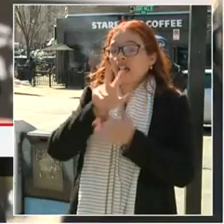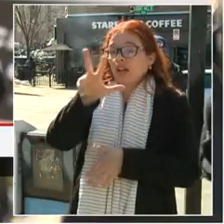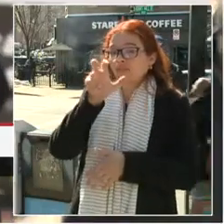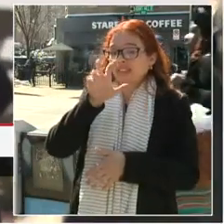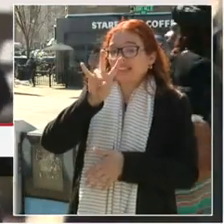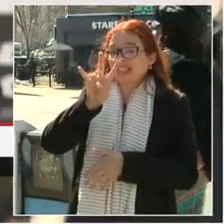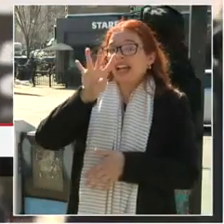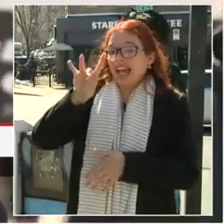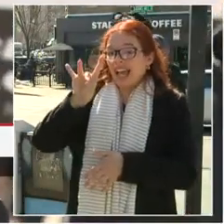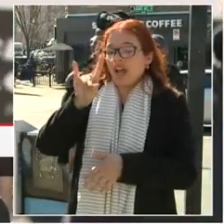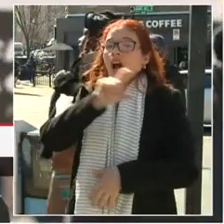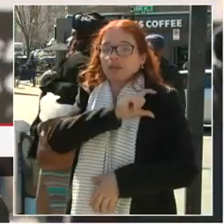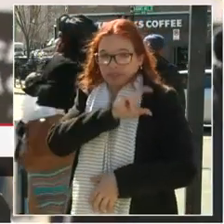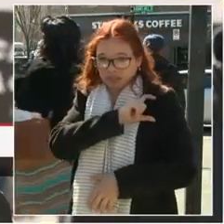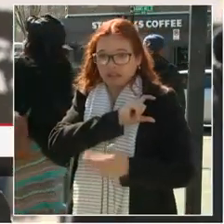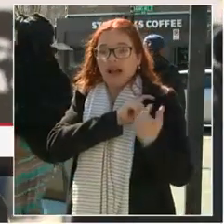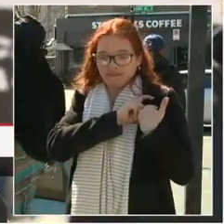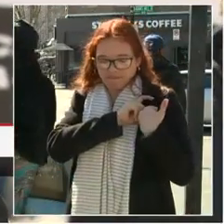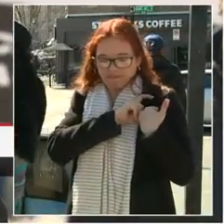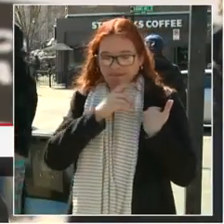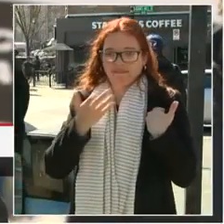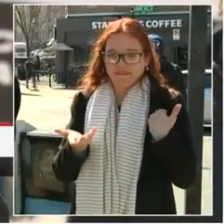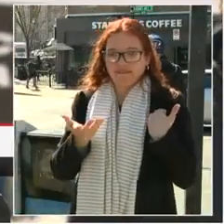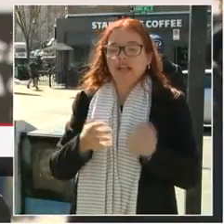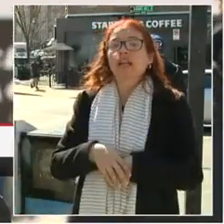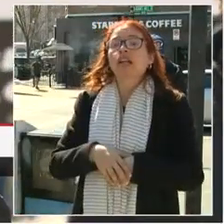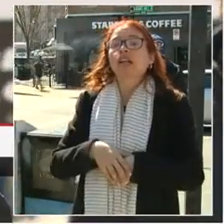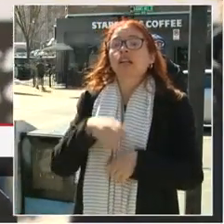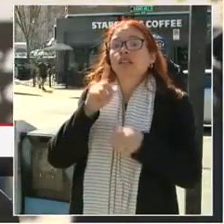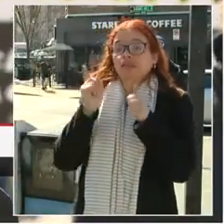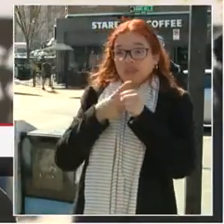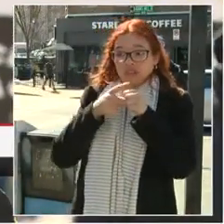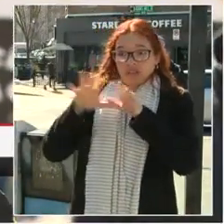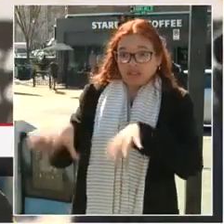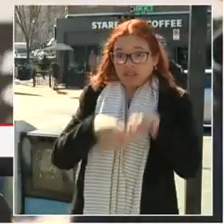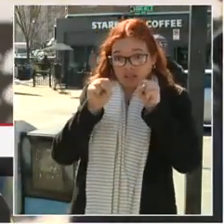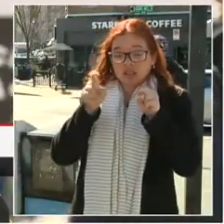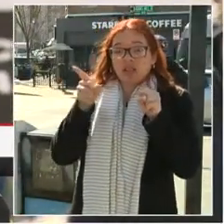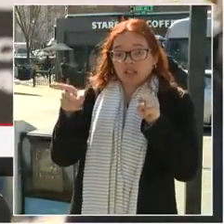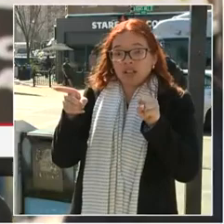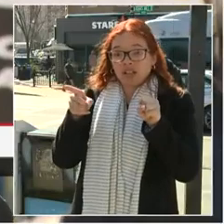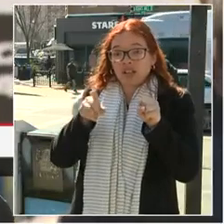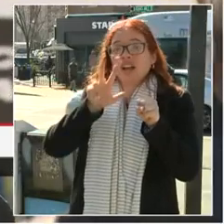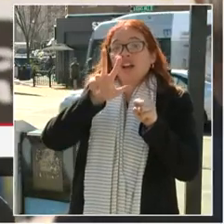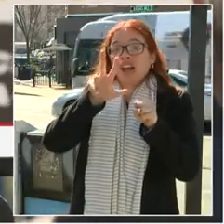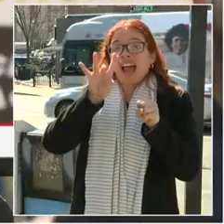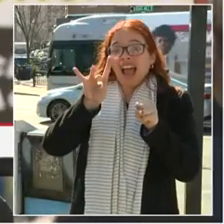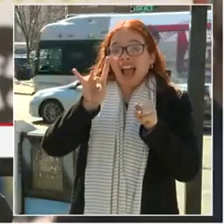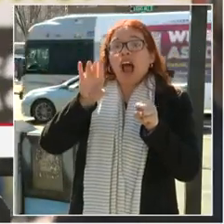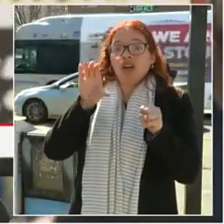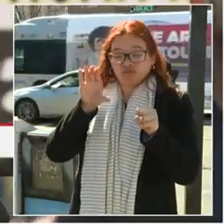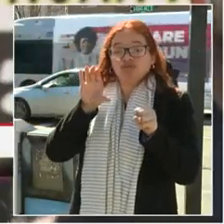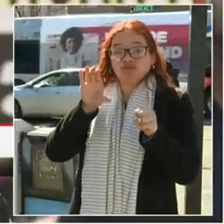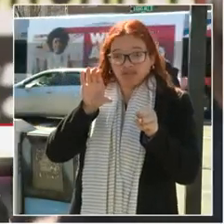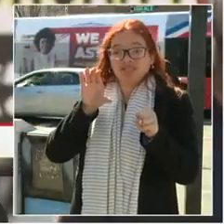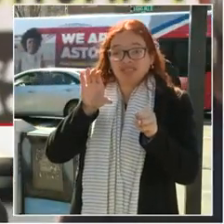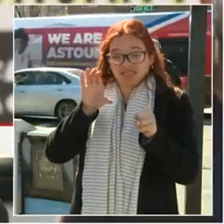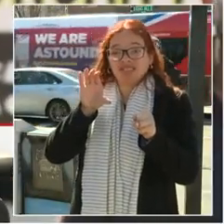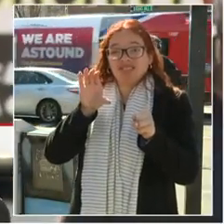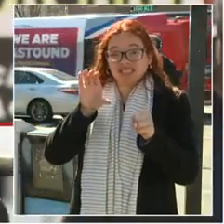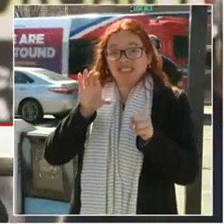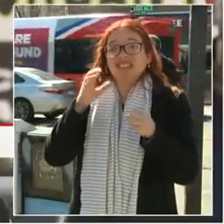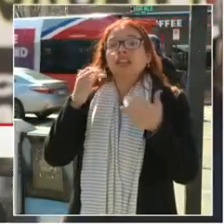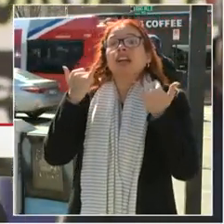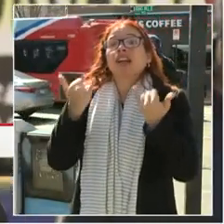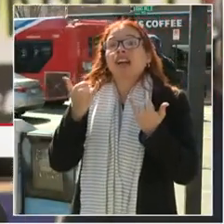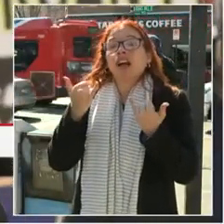3,378 officers. Where we were when I first took over, we were at 3,800 police officers. So as you can imagine, that's